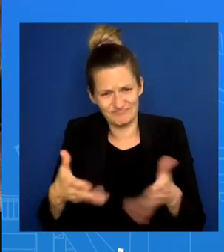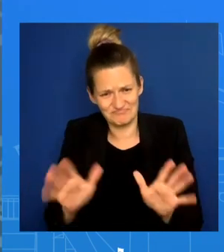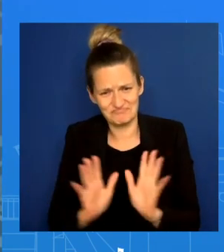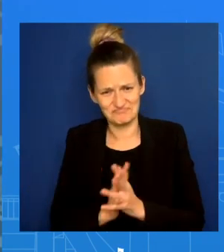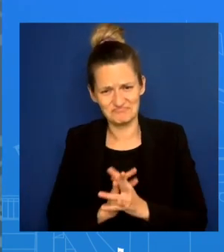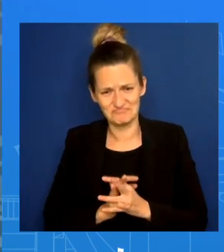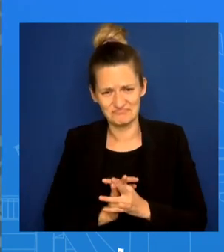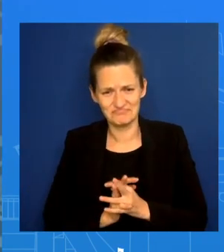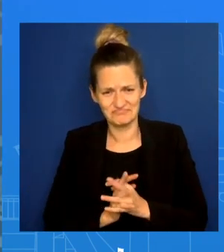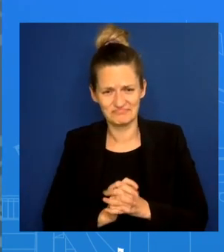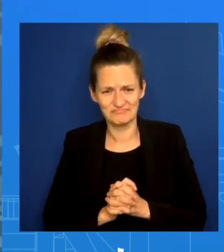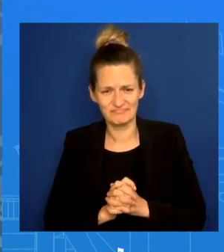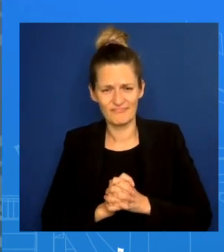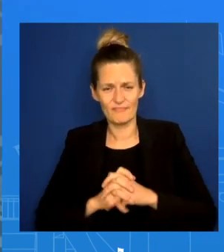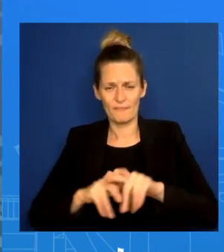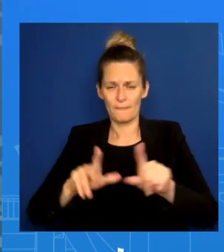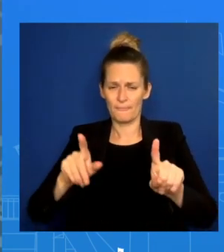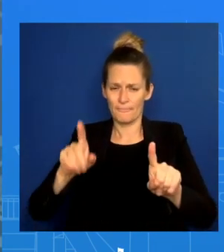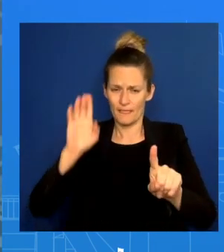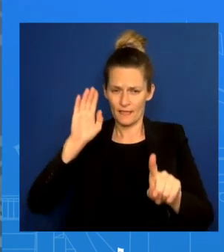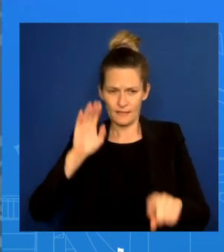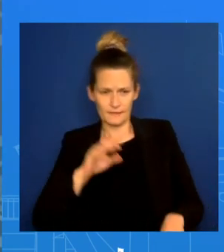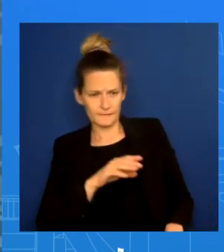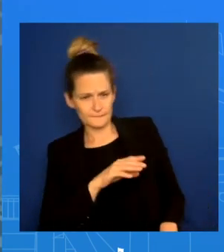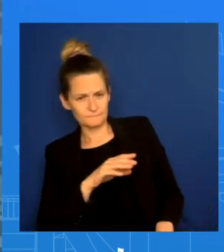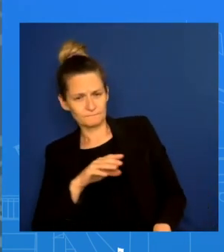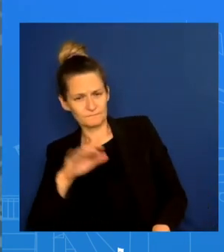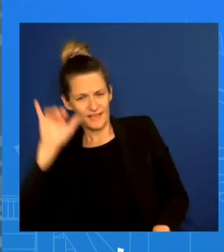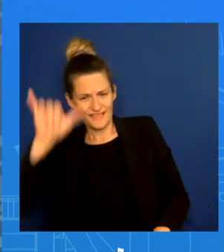The president made it clear that